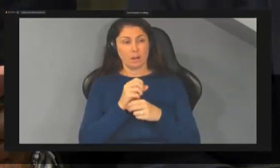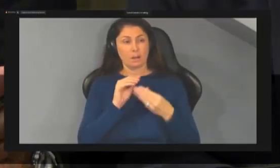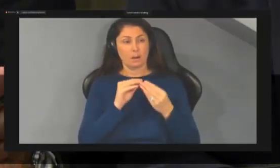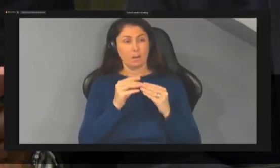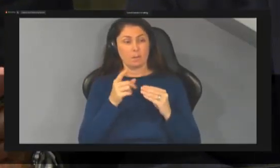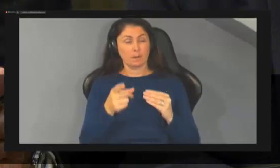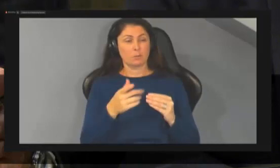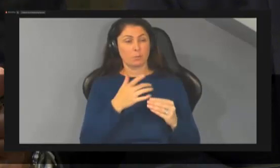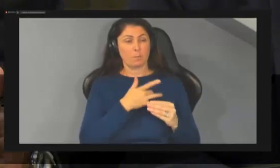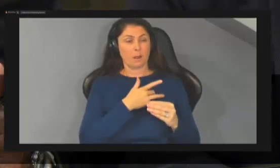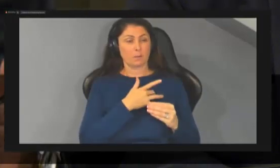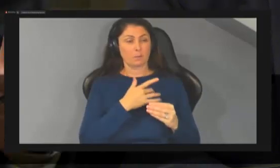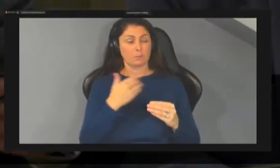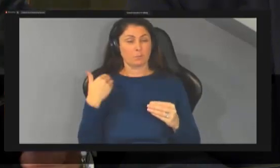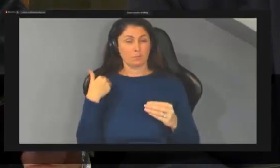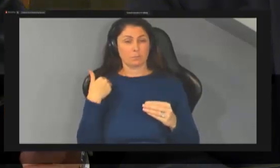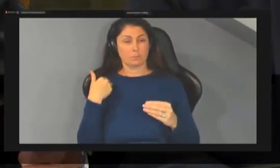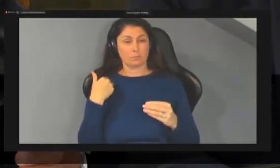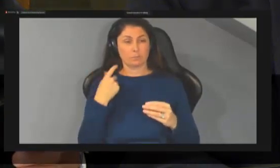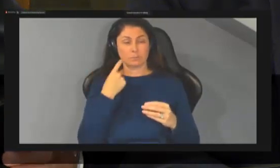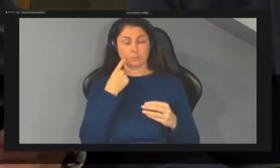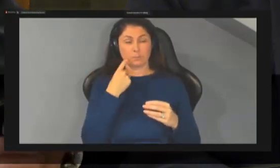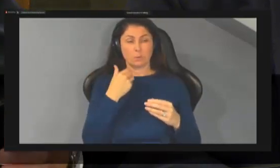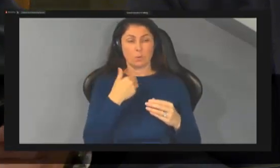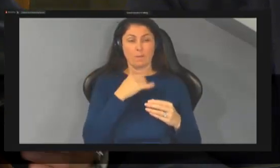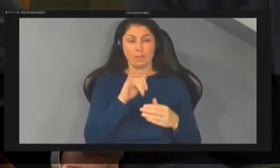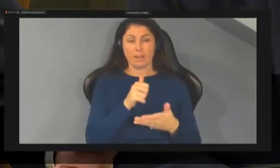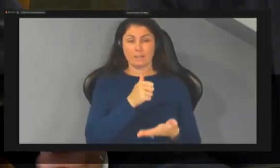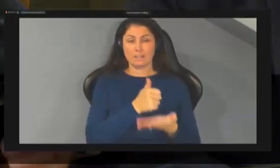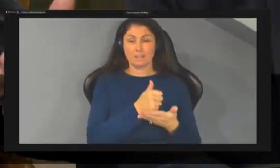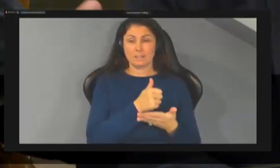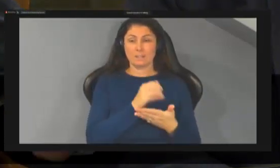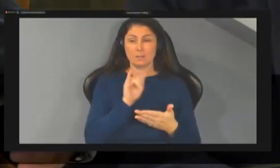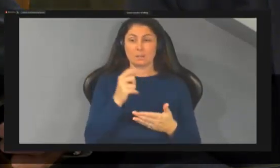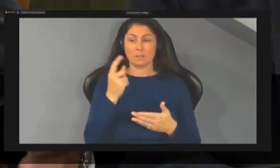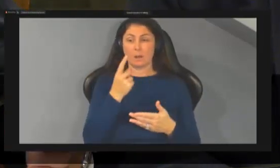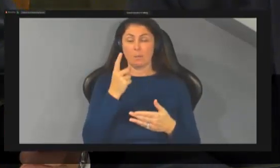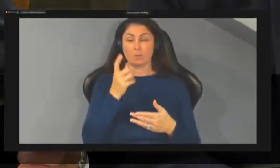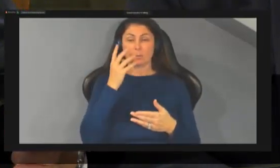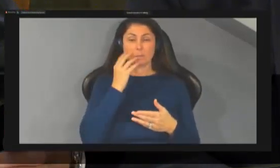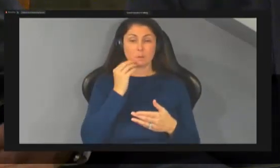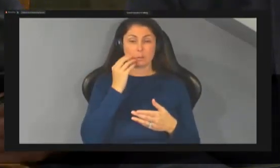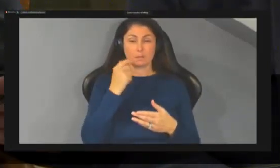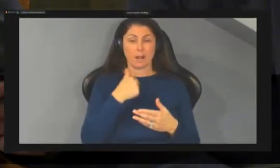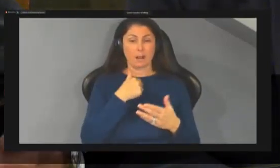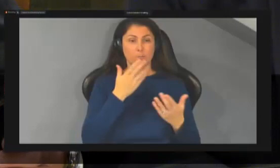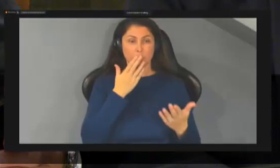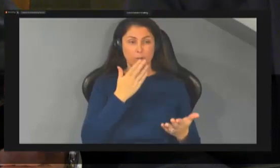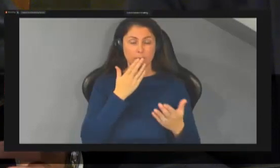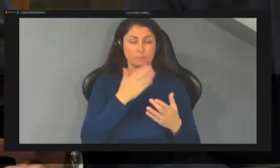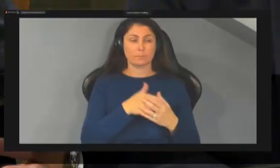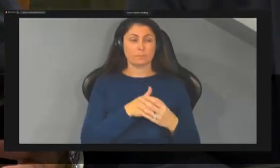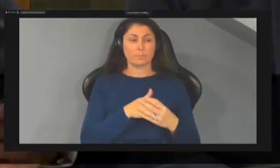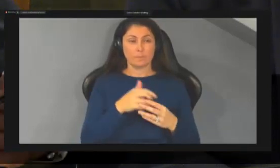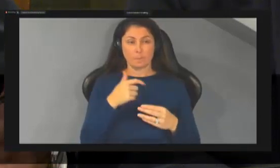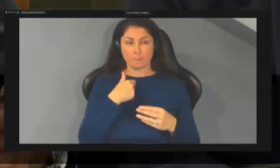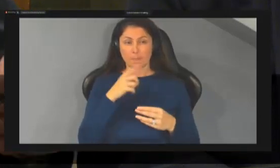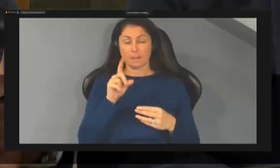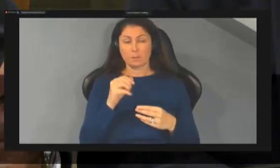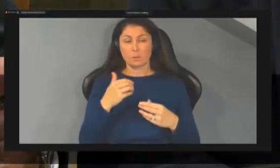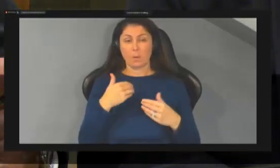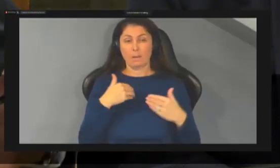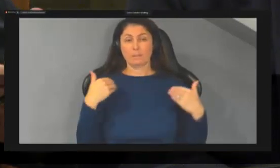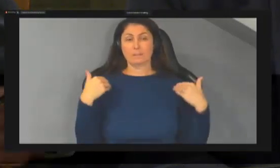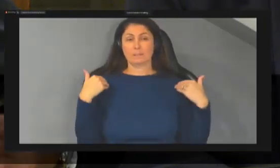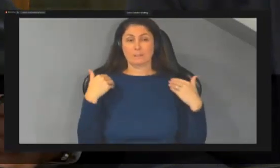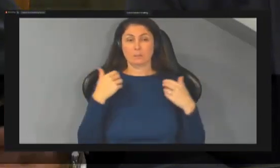about passed already. And so to have that assistance by someone who is experienced, I appreciate. I do have reservations about